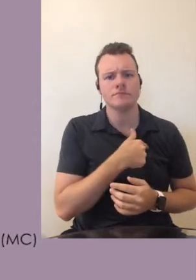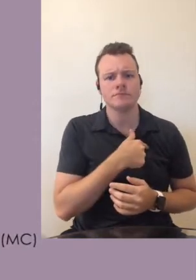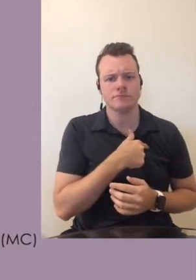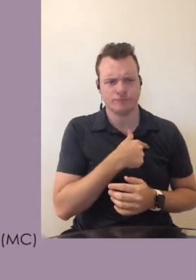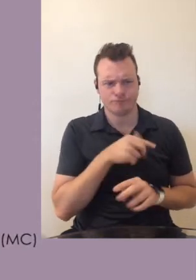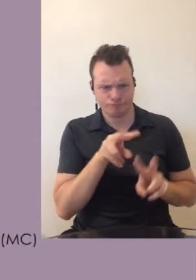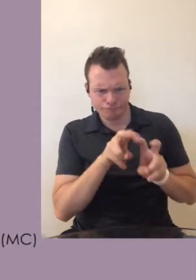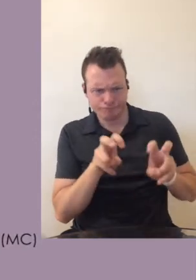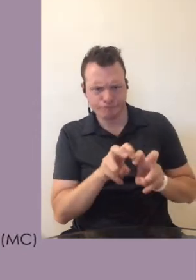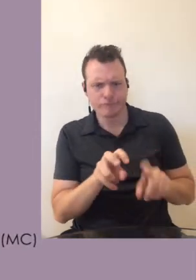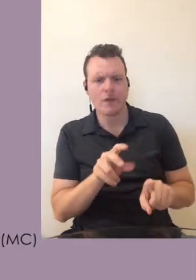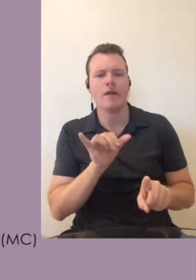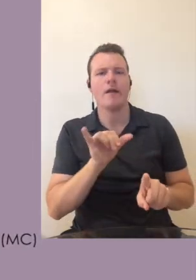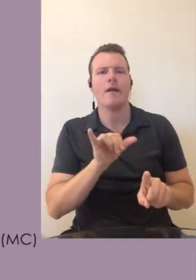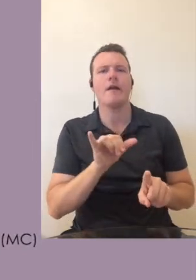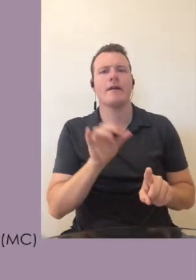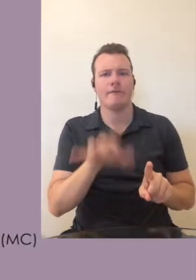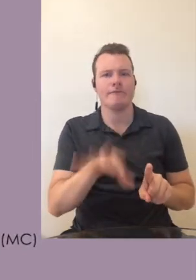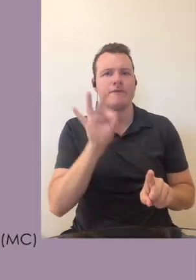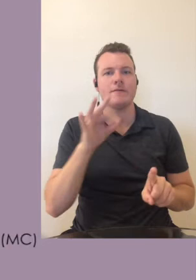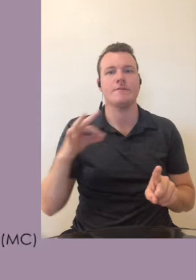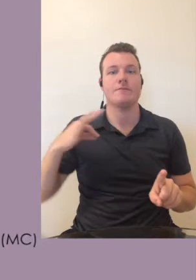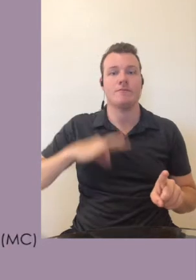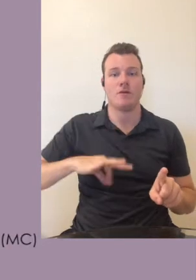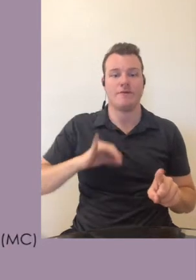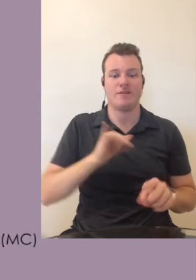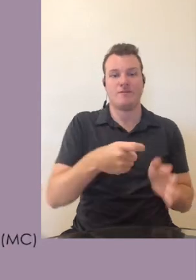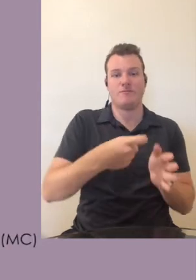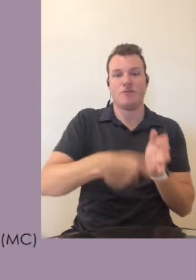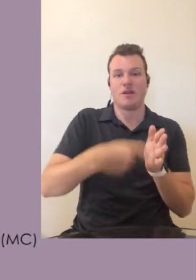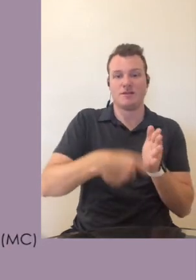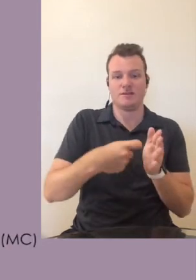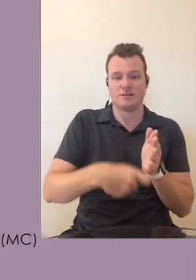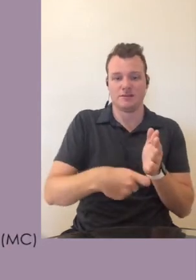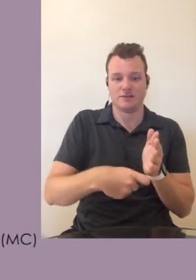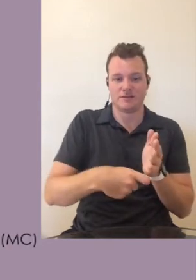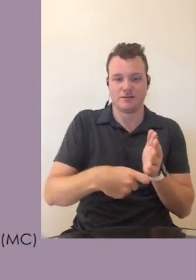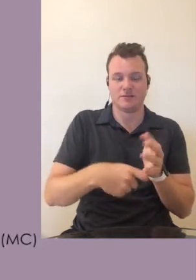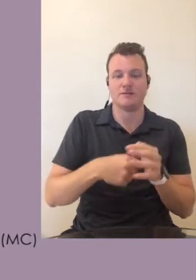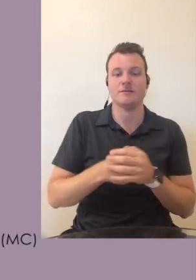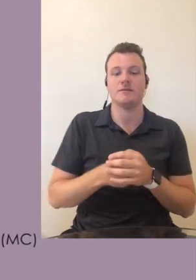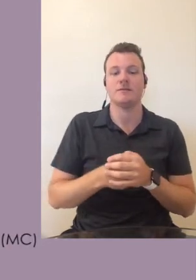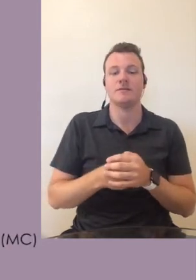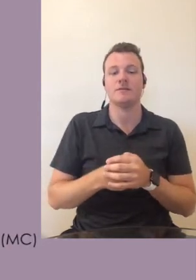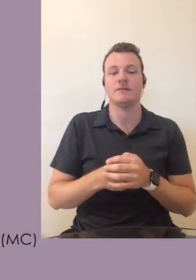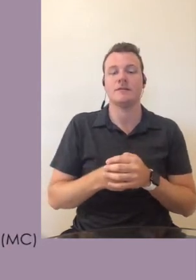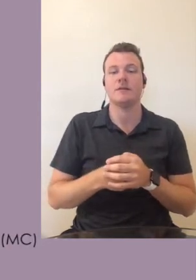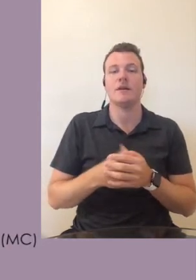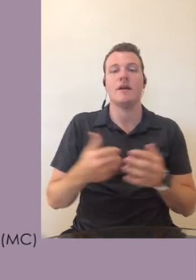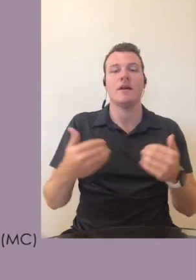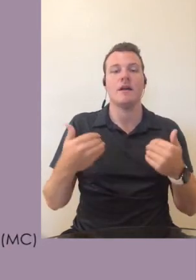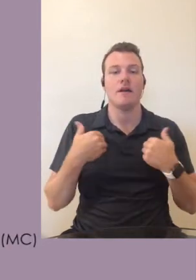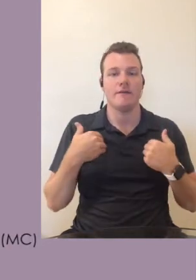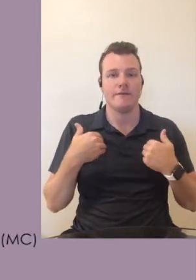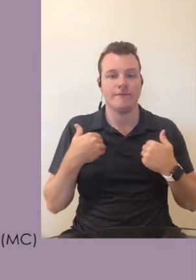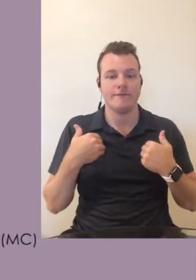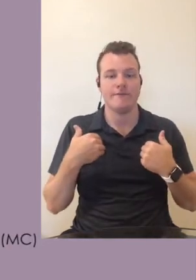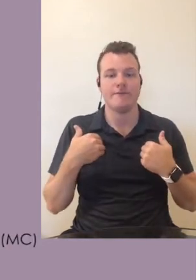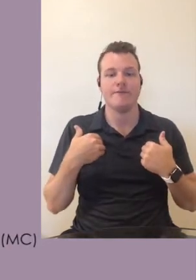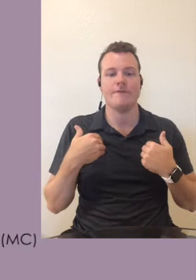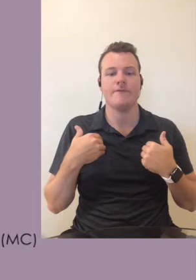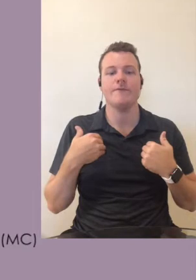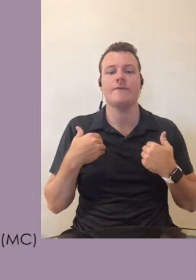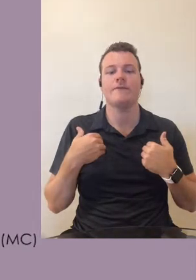see the profit from the pricing that occurs in this graph. So you've got a checkered area here in